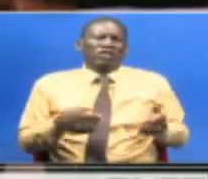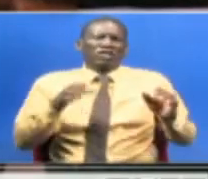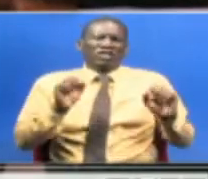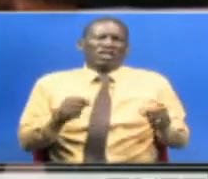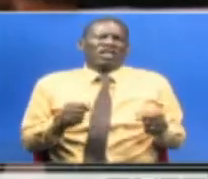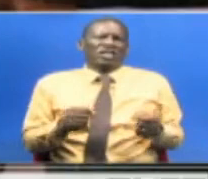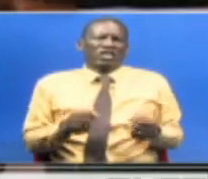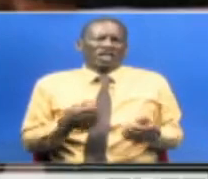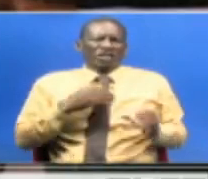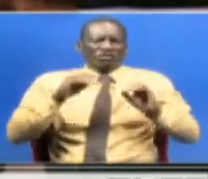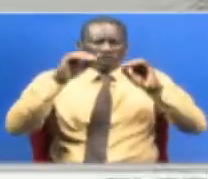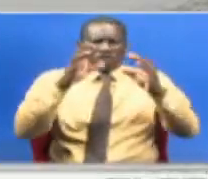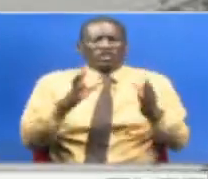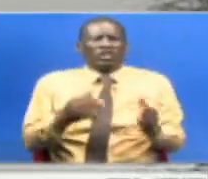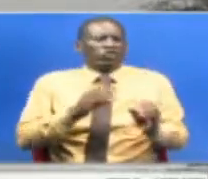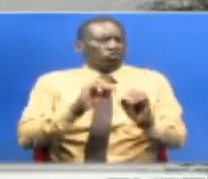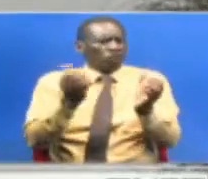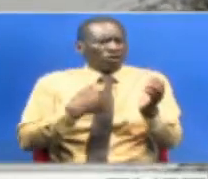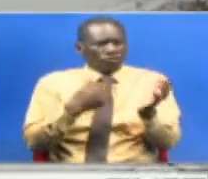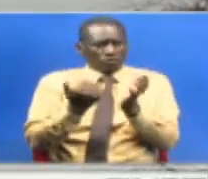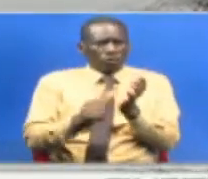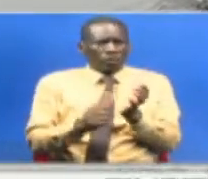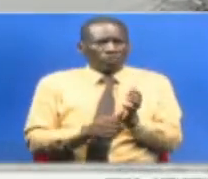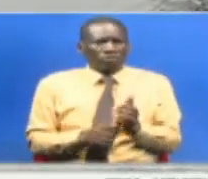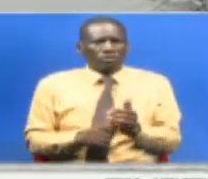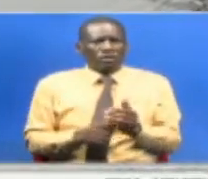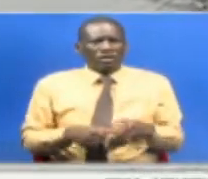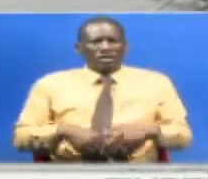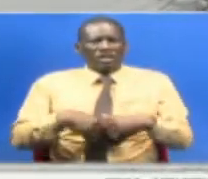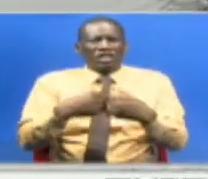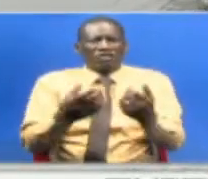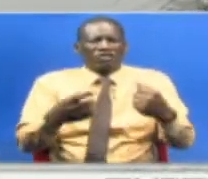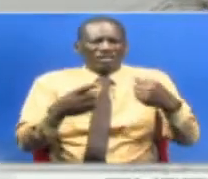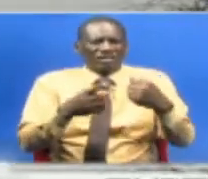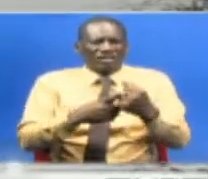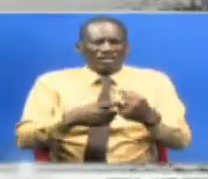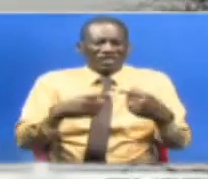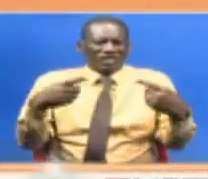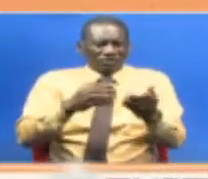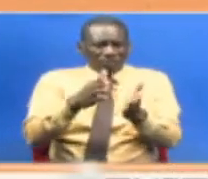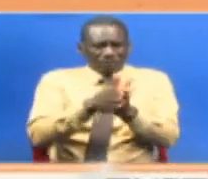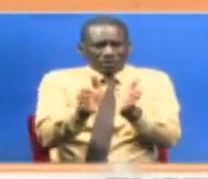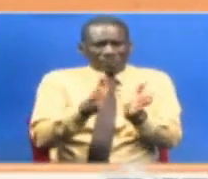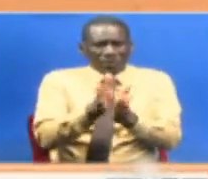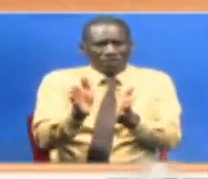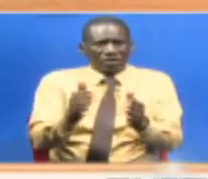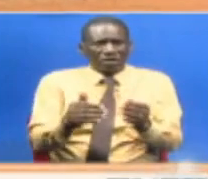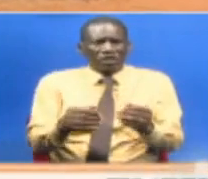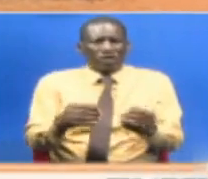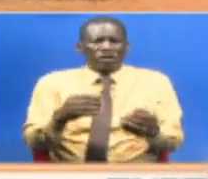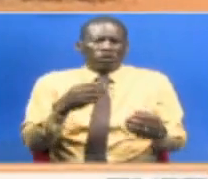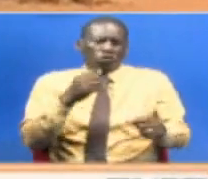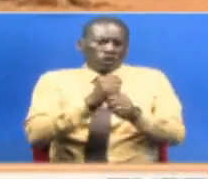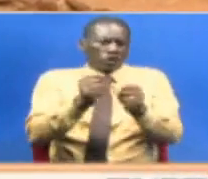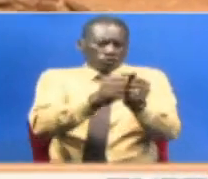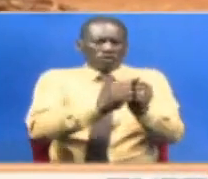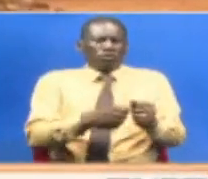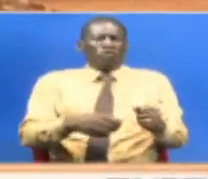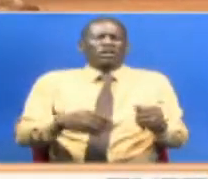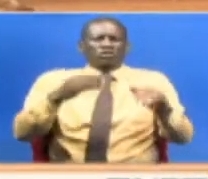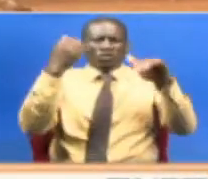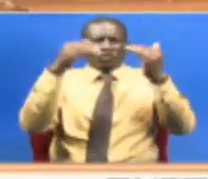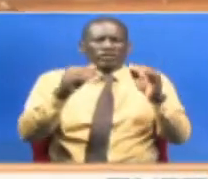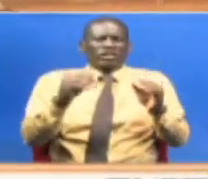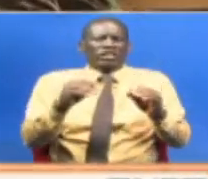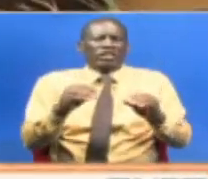of problem of education. Despite offering 6 faculties in collaboration with other higher learning institutions, the teaching